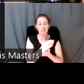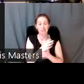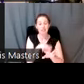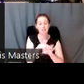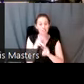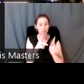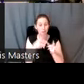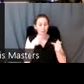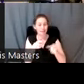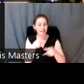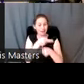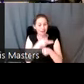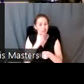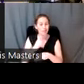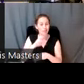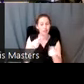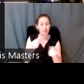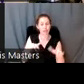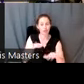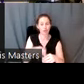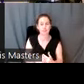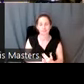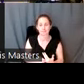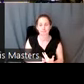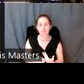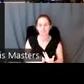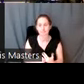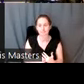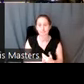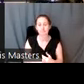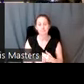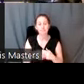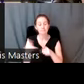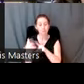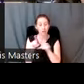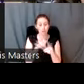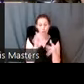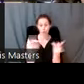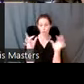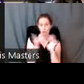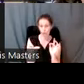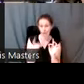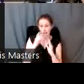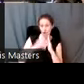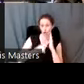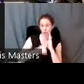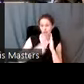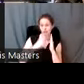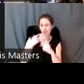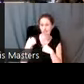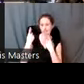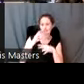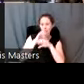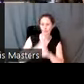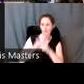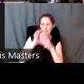manage and care for their ancestral territories. Furthermore, the stories that archaeology has traditionally told